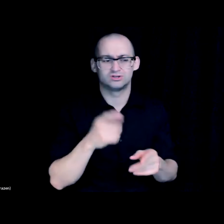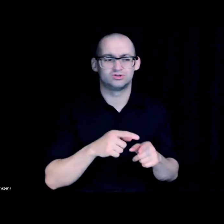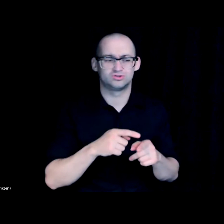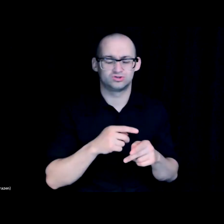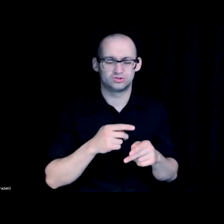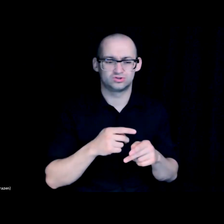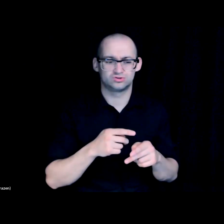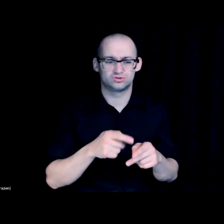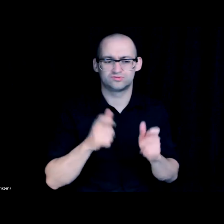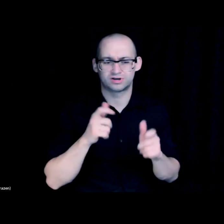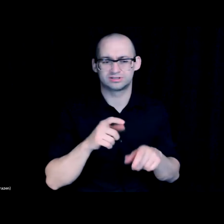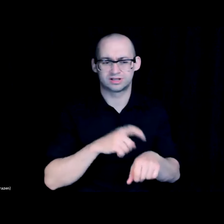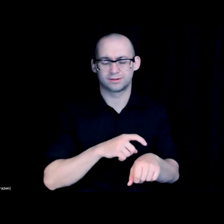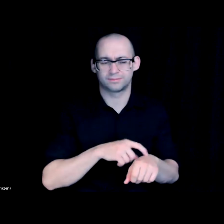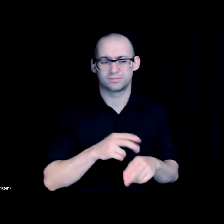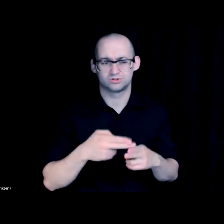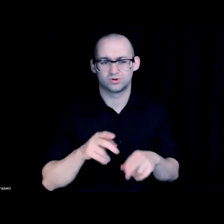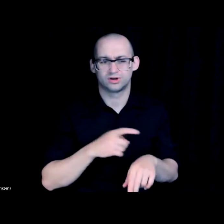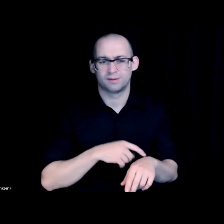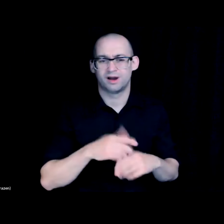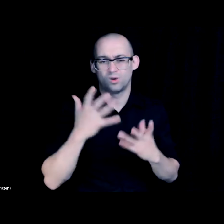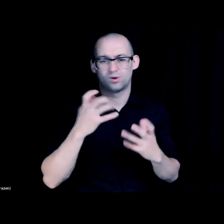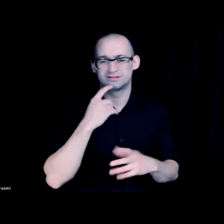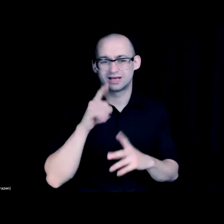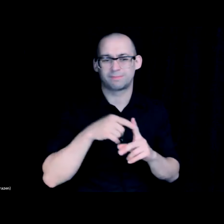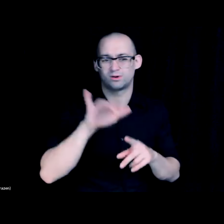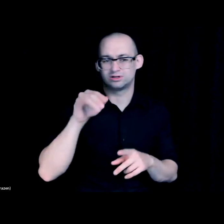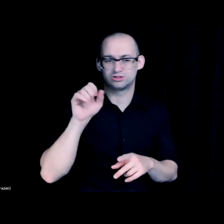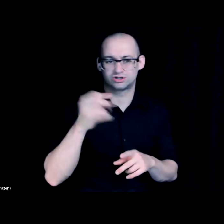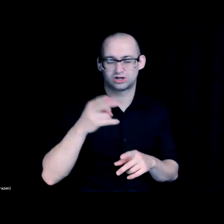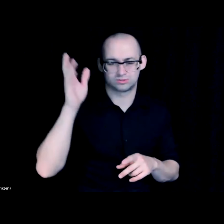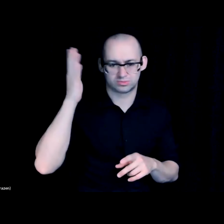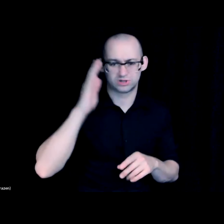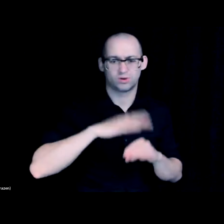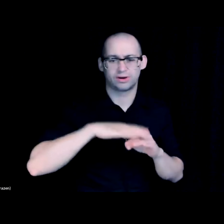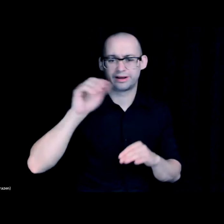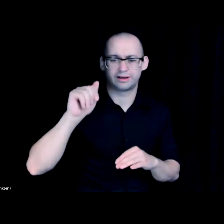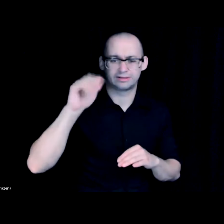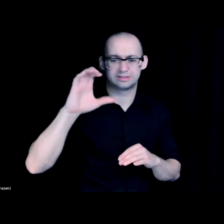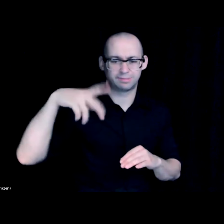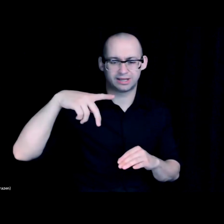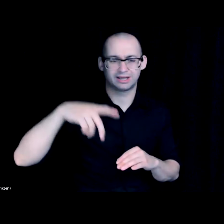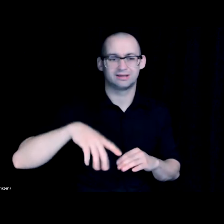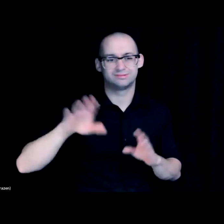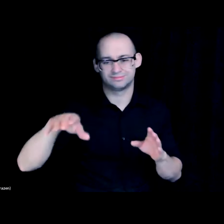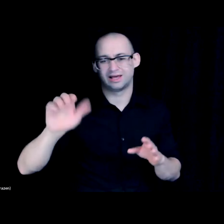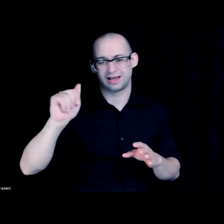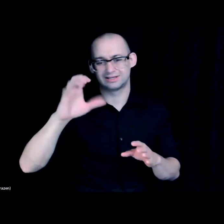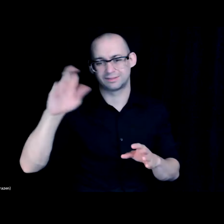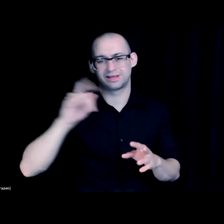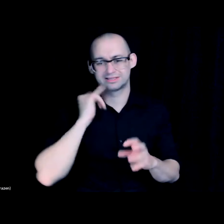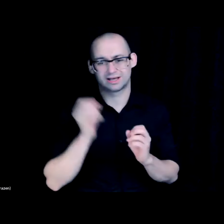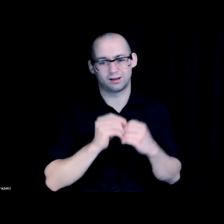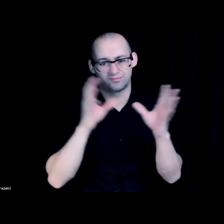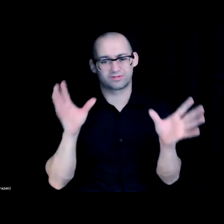note I would say about Josh's presentation on the ACP, obviously the ACP is